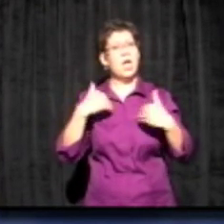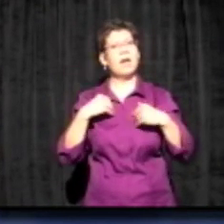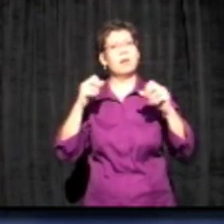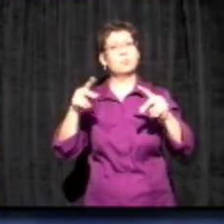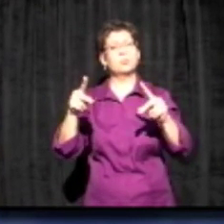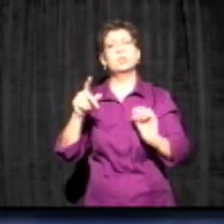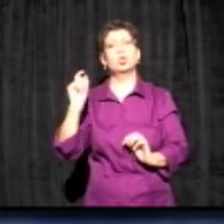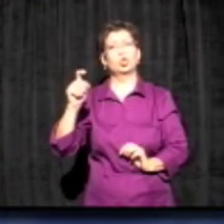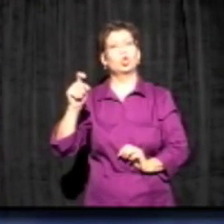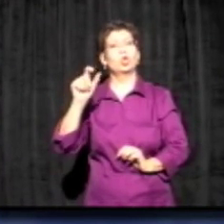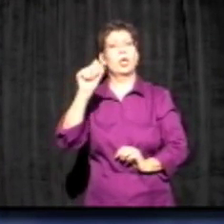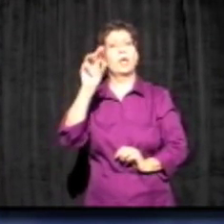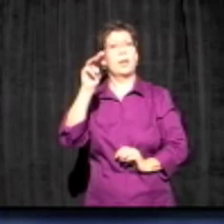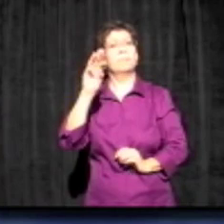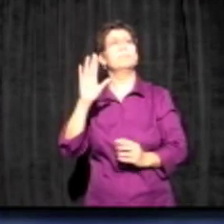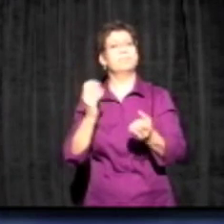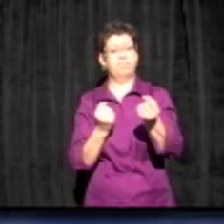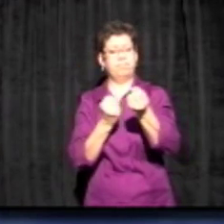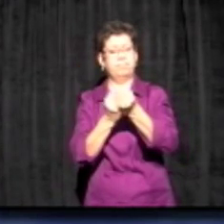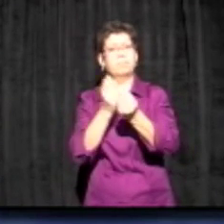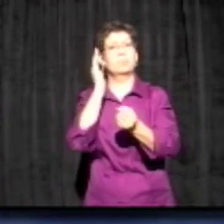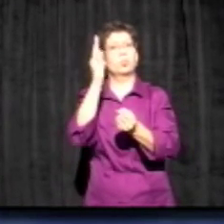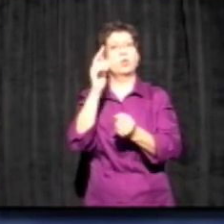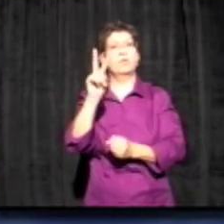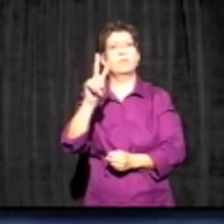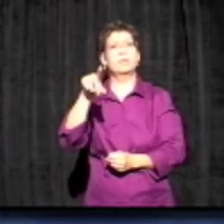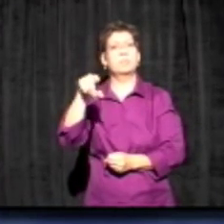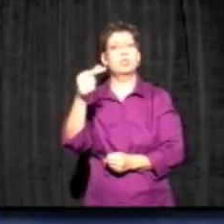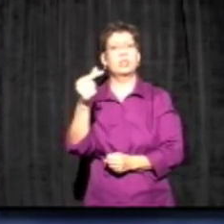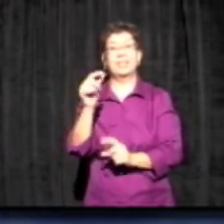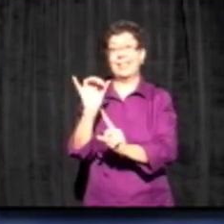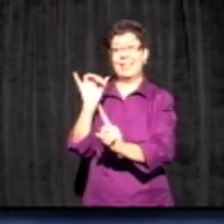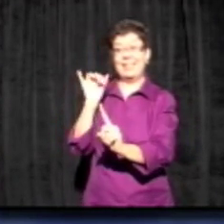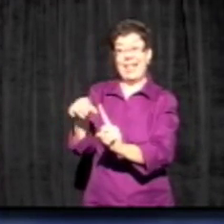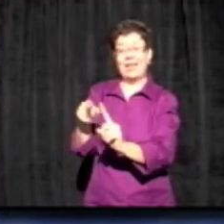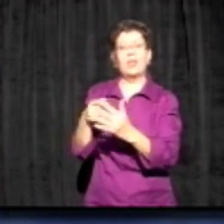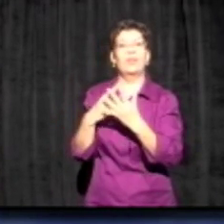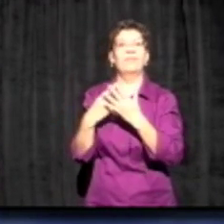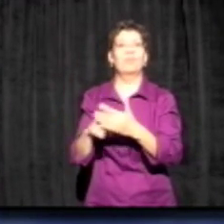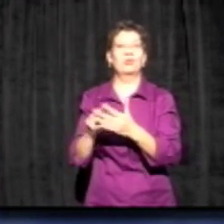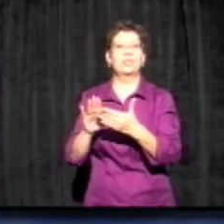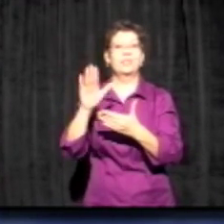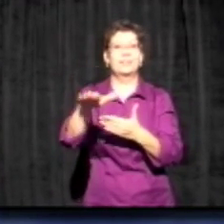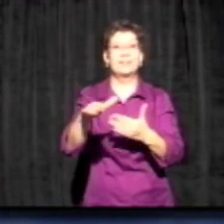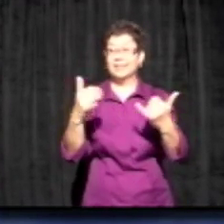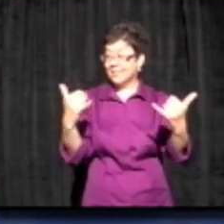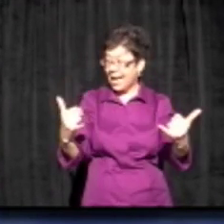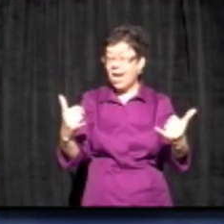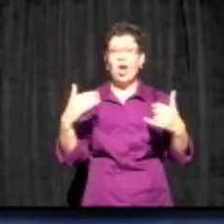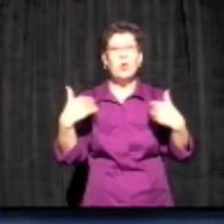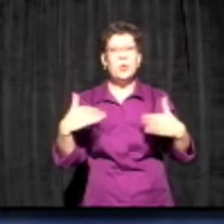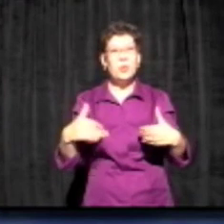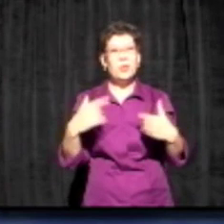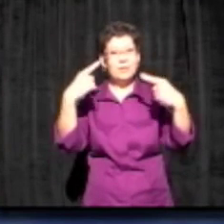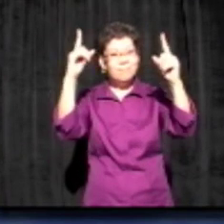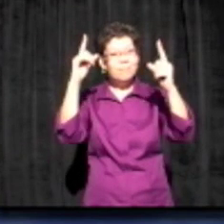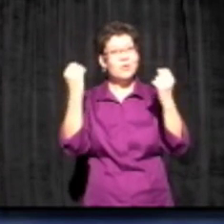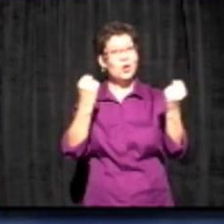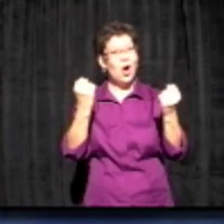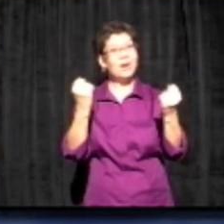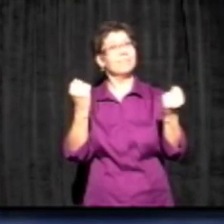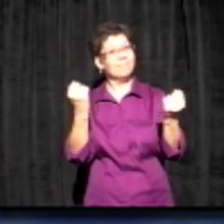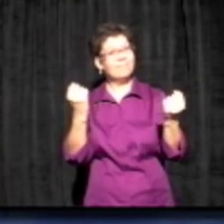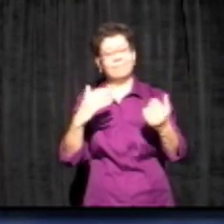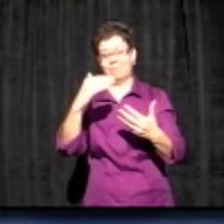agreed that AM General would support us. And that was the first step down the road to where we are today. The next